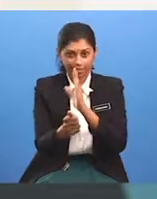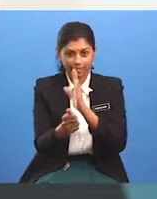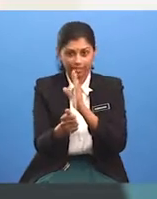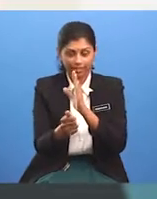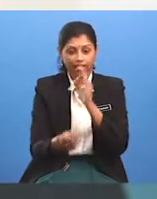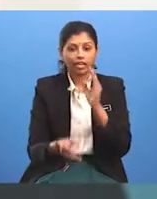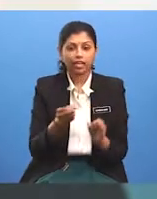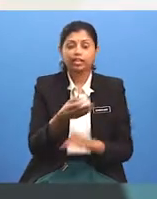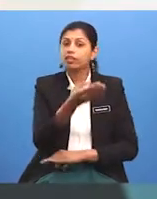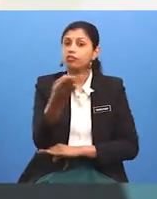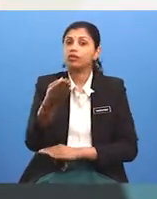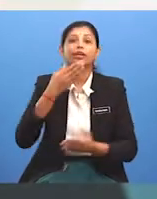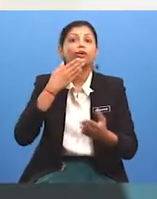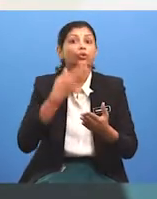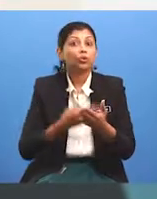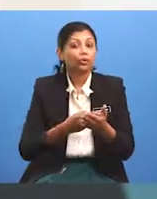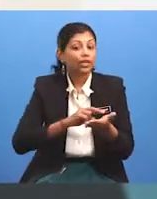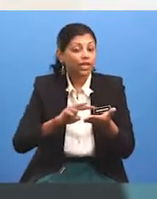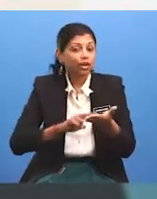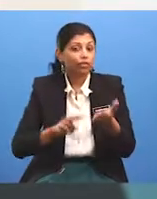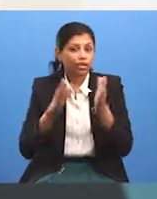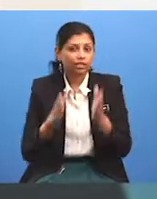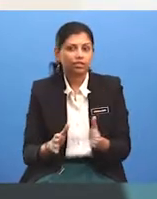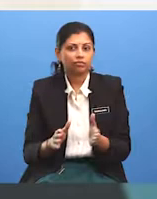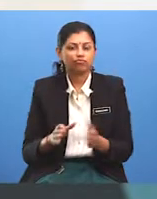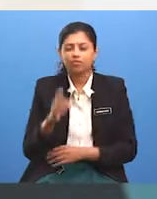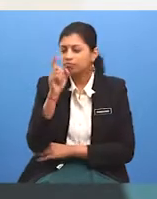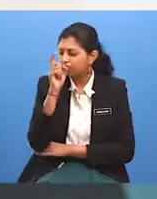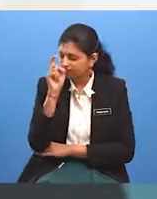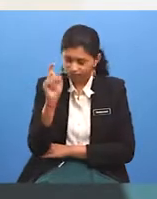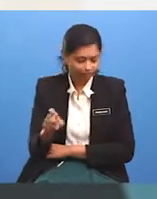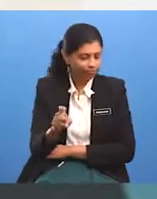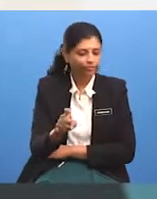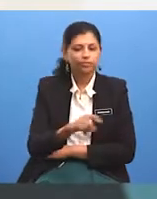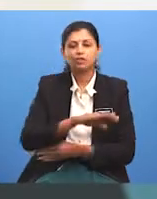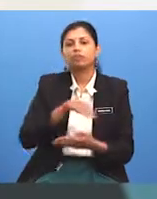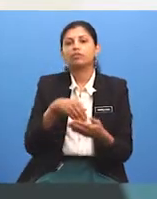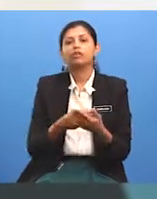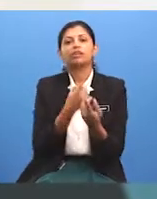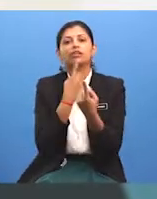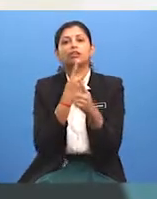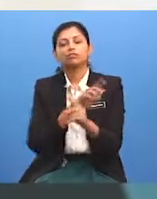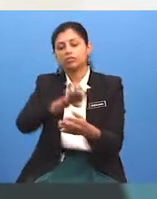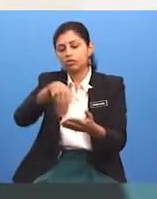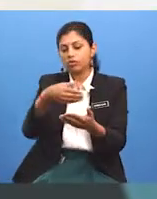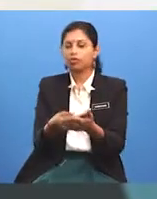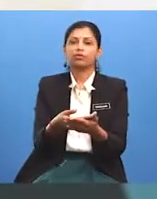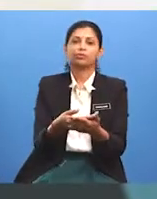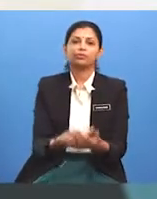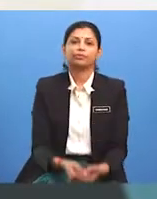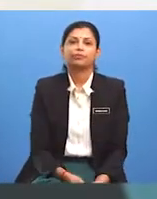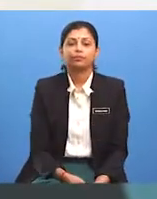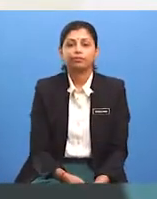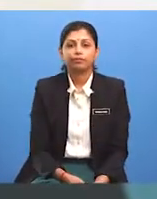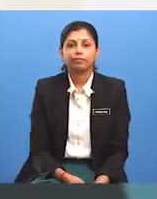good reader, you will definitely do well in all other skills. As the more